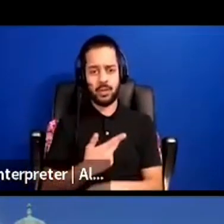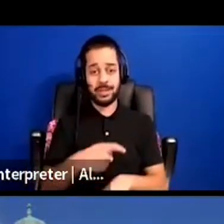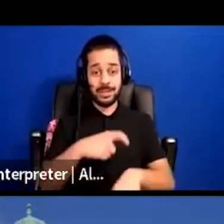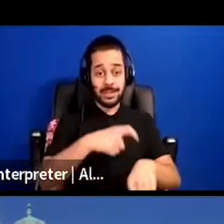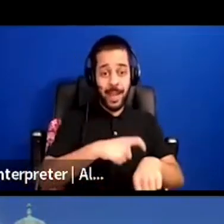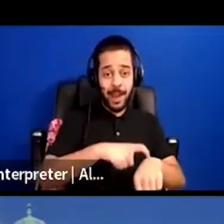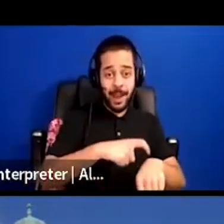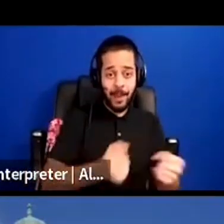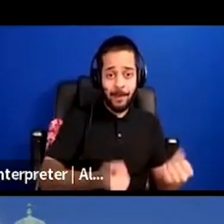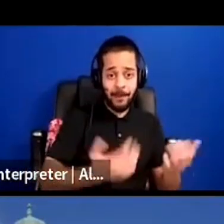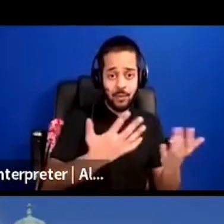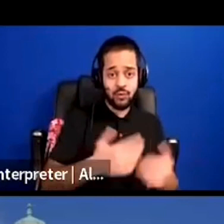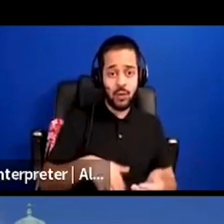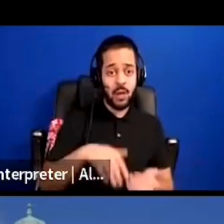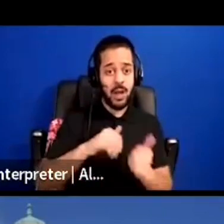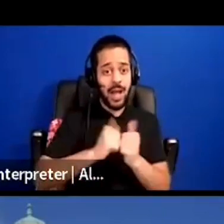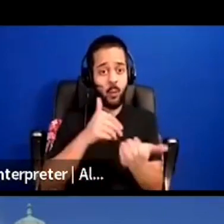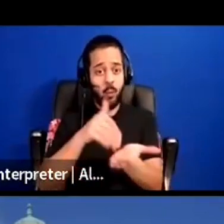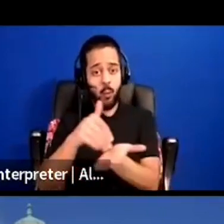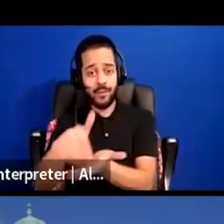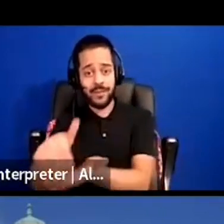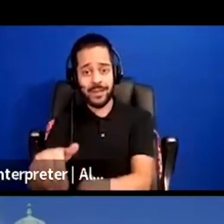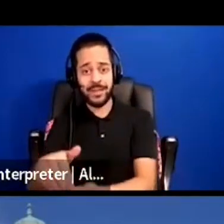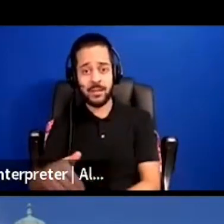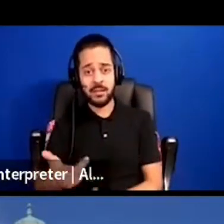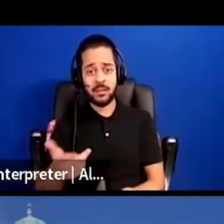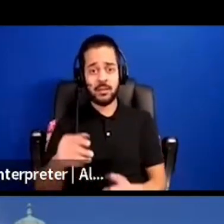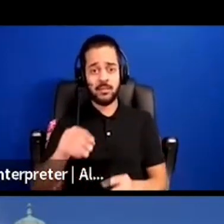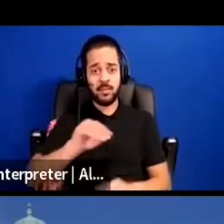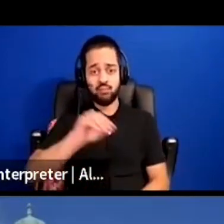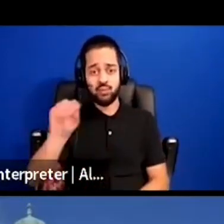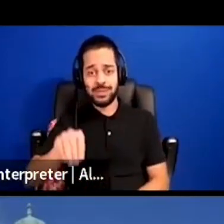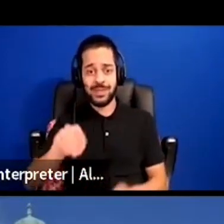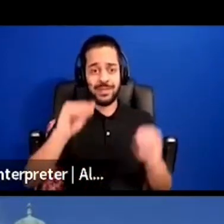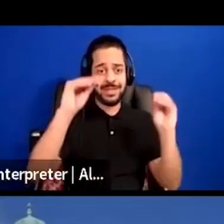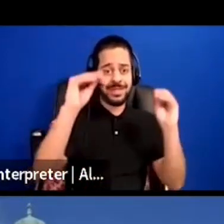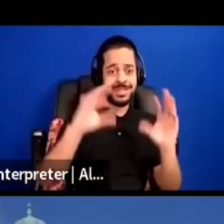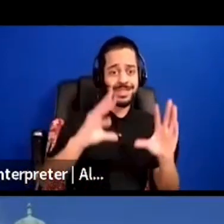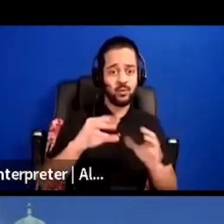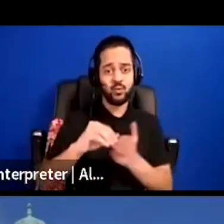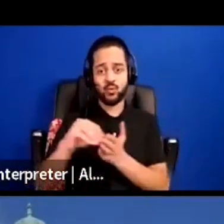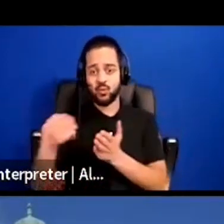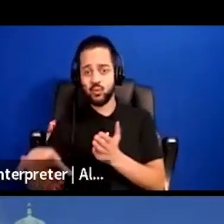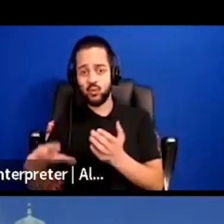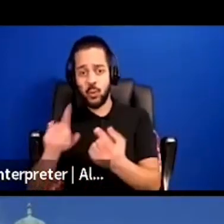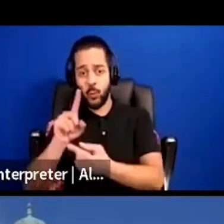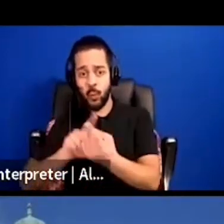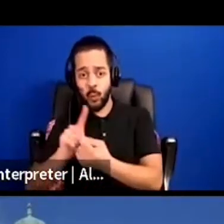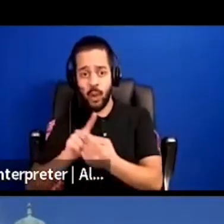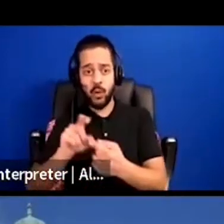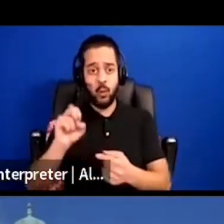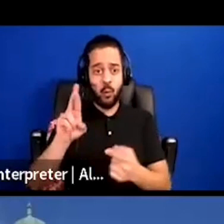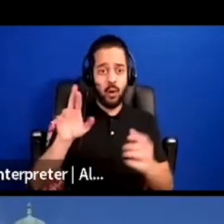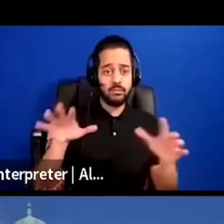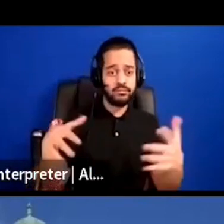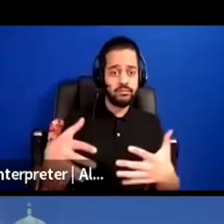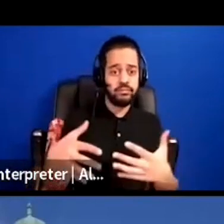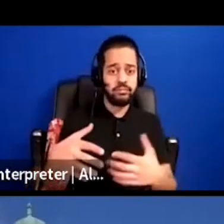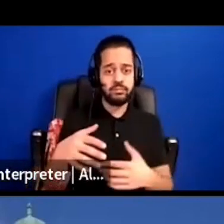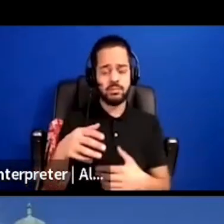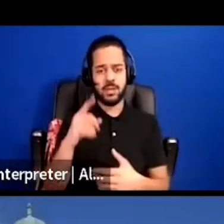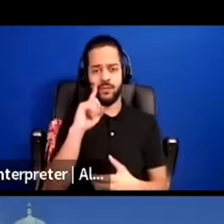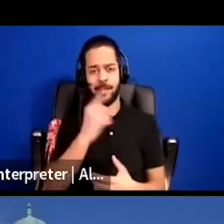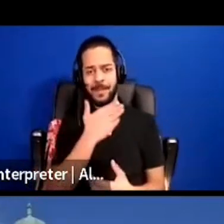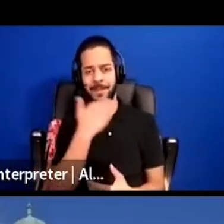how frequent, the ratio of teacher to student? and in order to accelerate